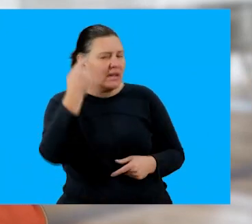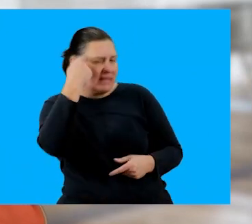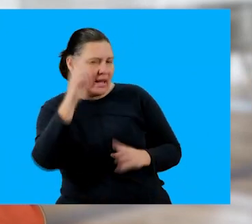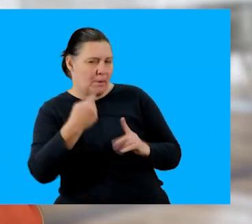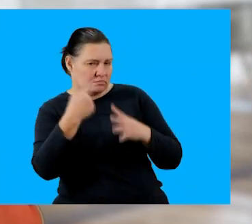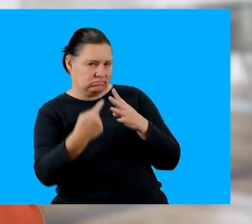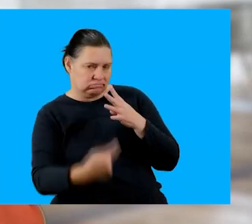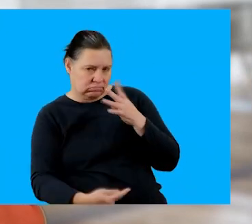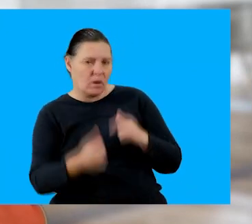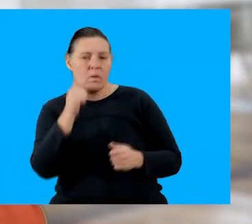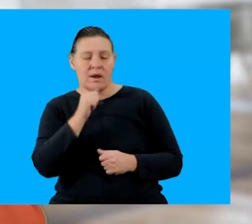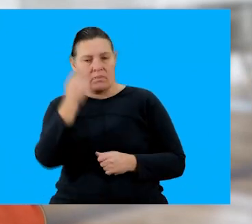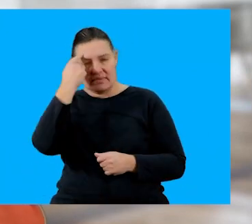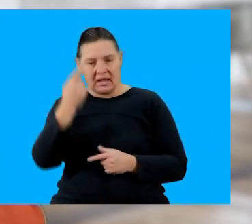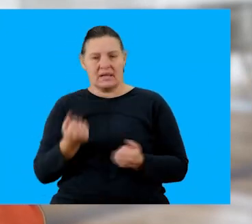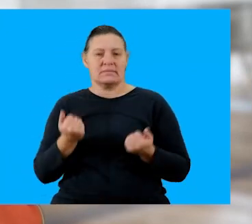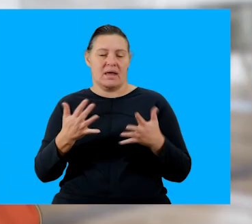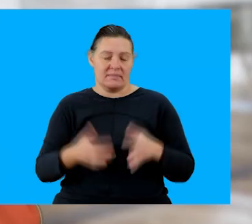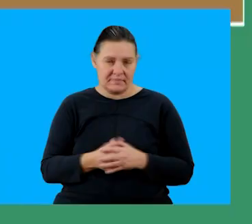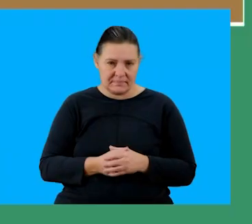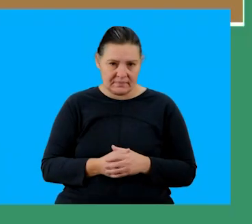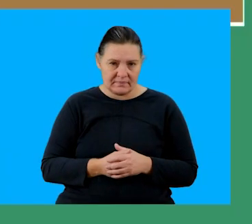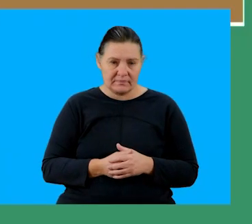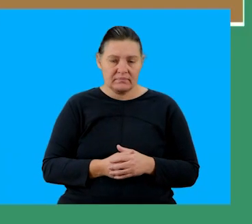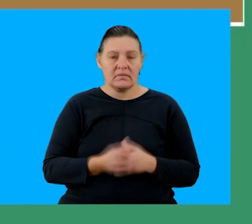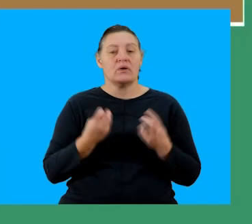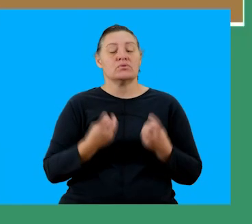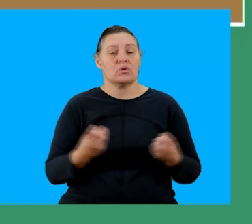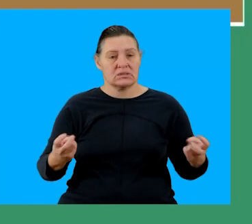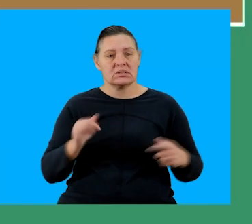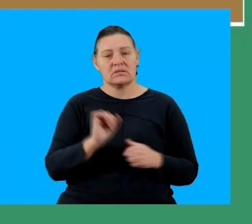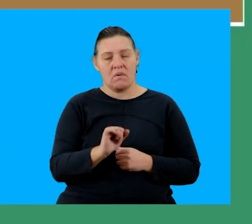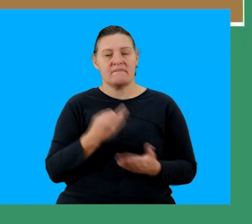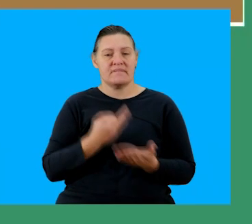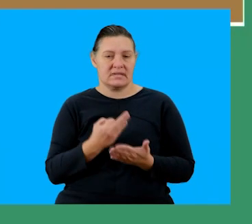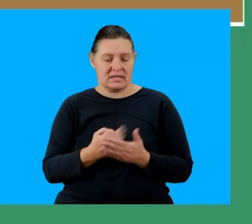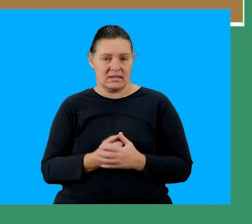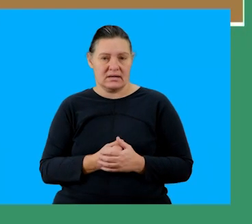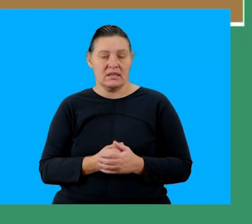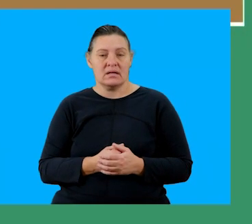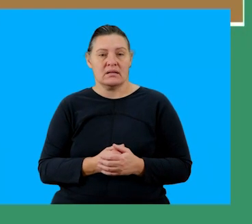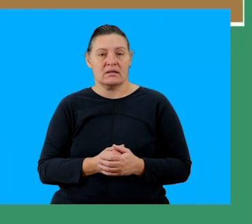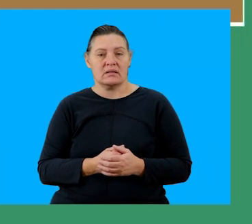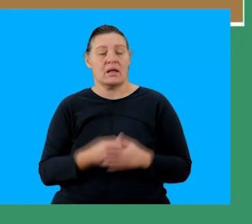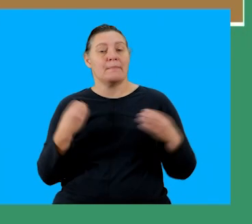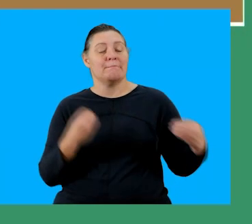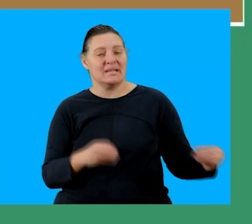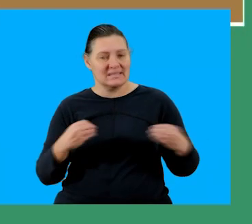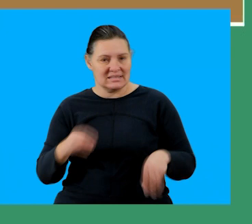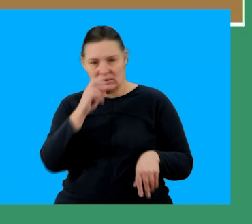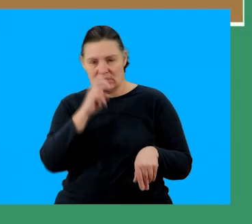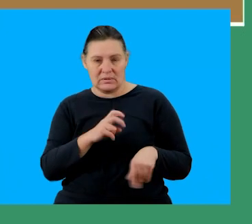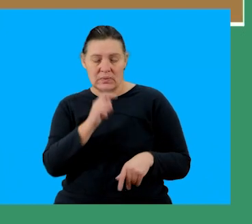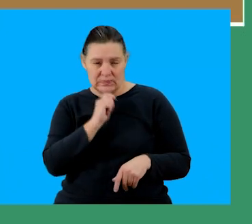needs to consider when he thinks of suppliers. The sources of funding that the business